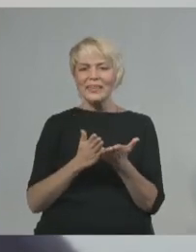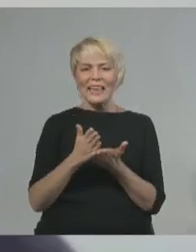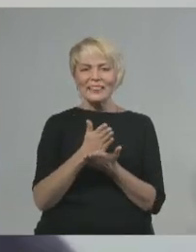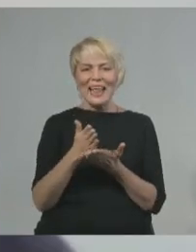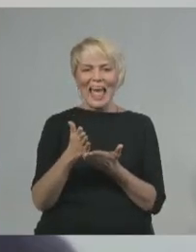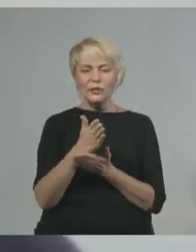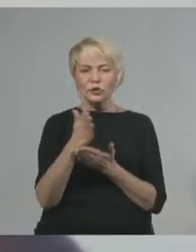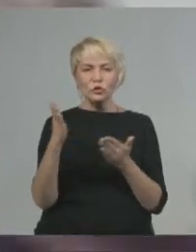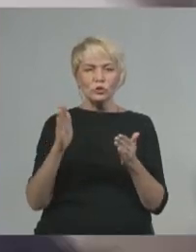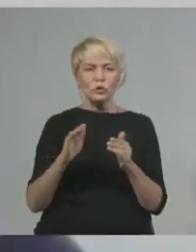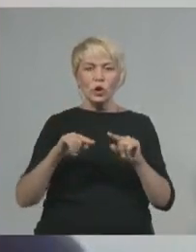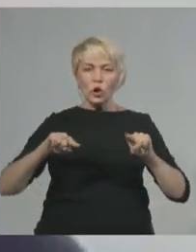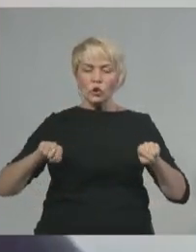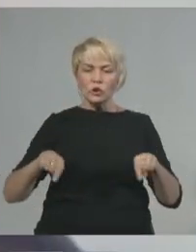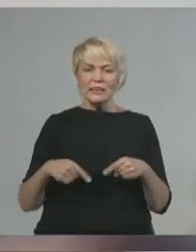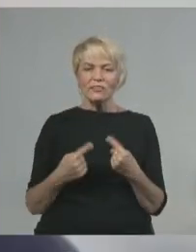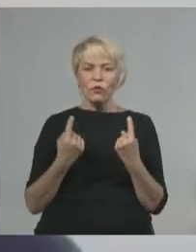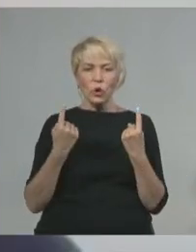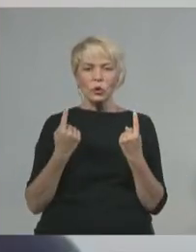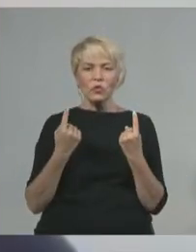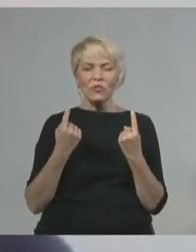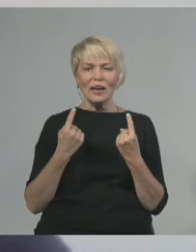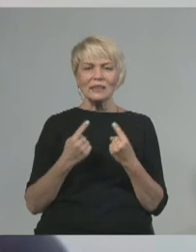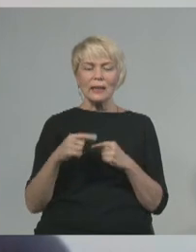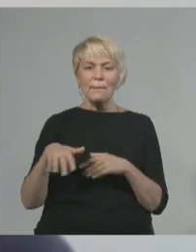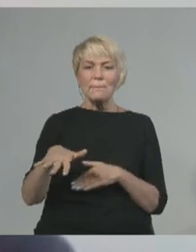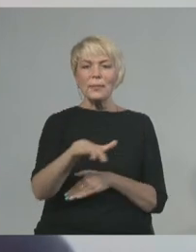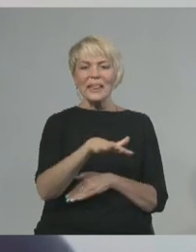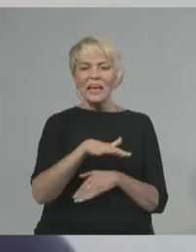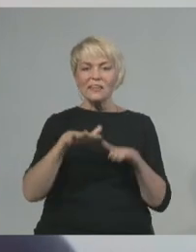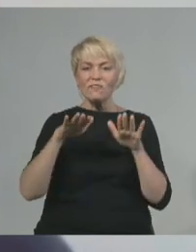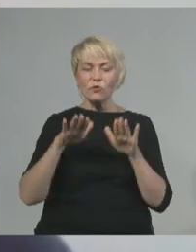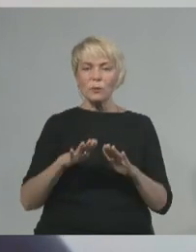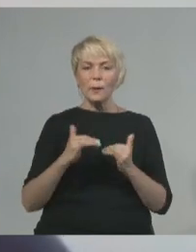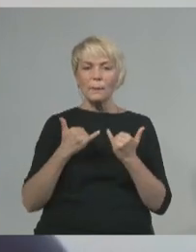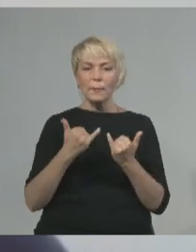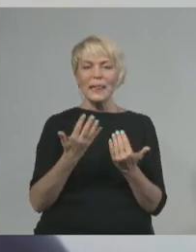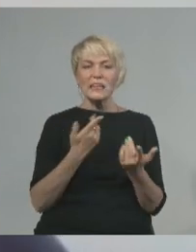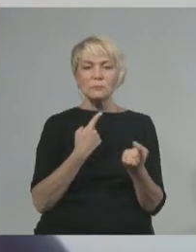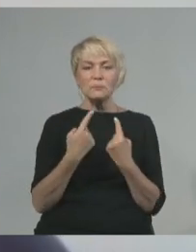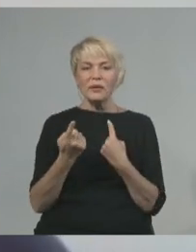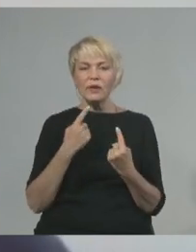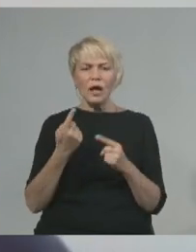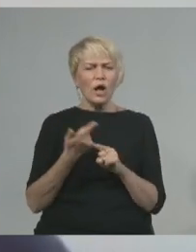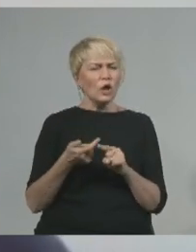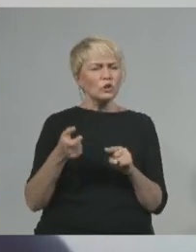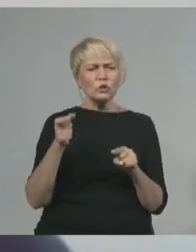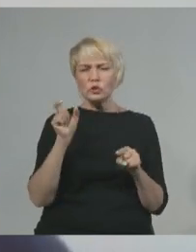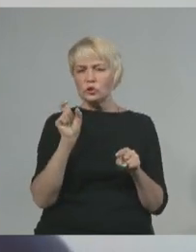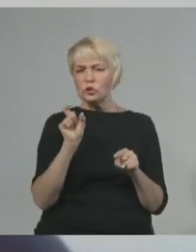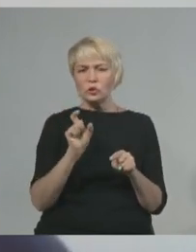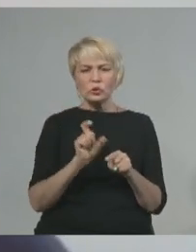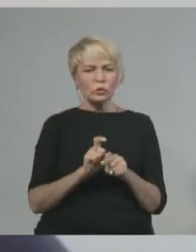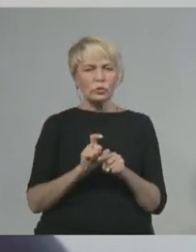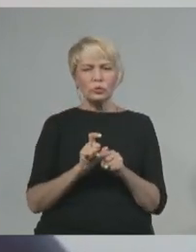as if you have very a lot of retweets a lot of likes and things like that so we aim to open uh a a platform that